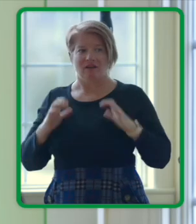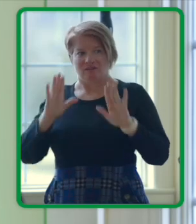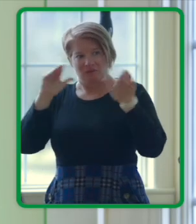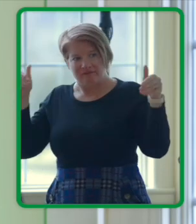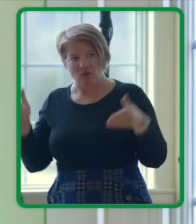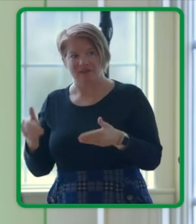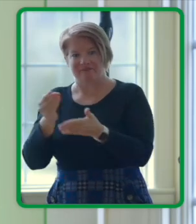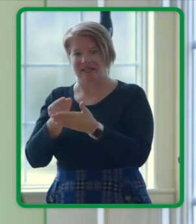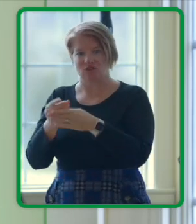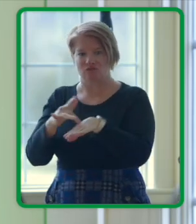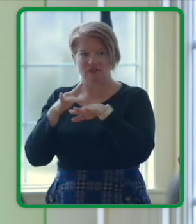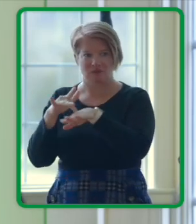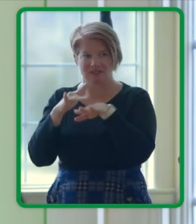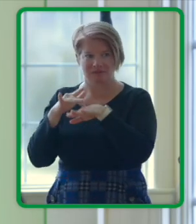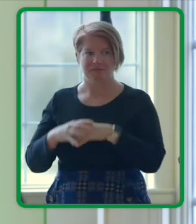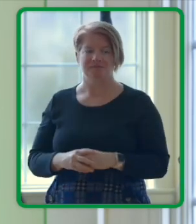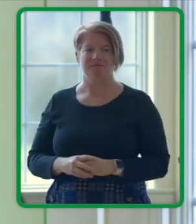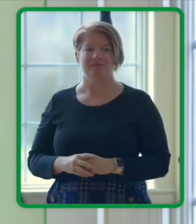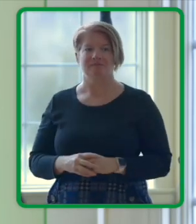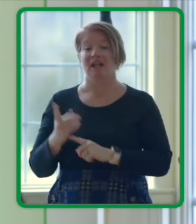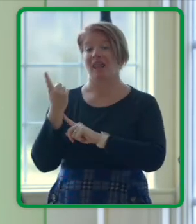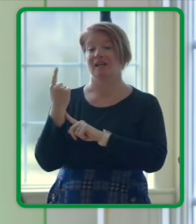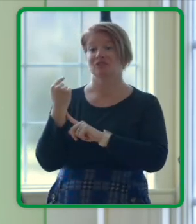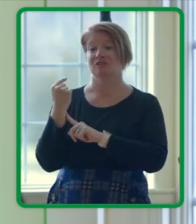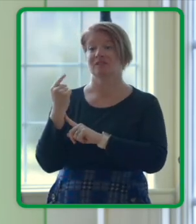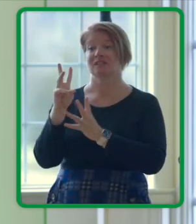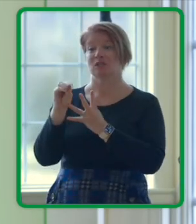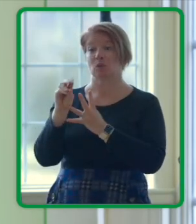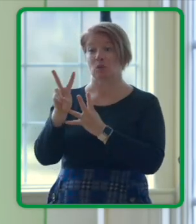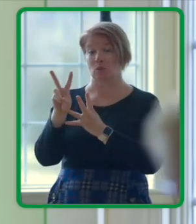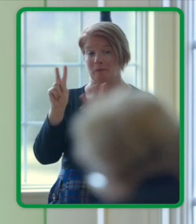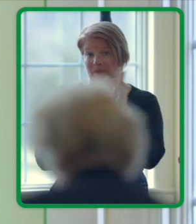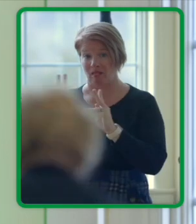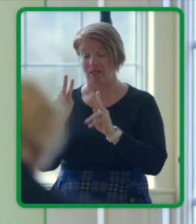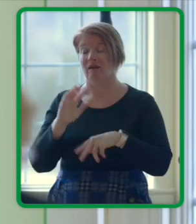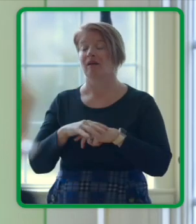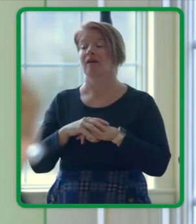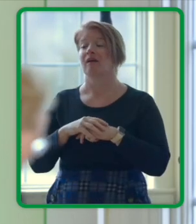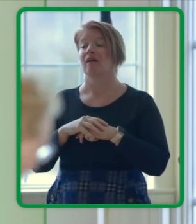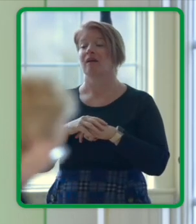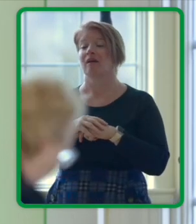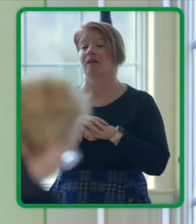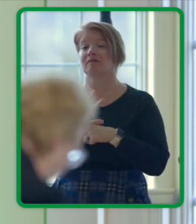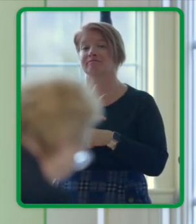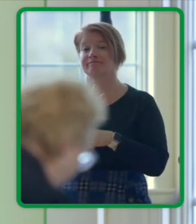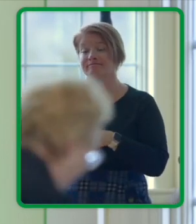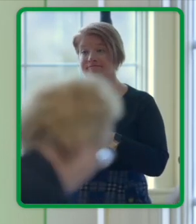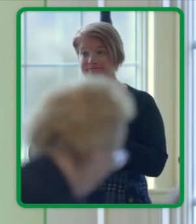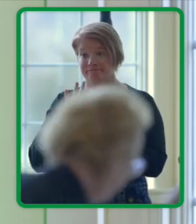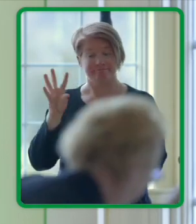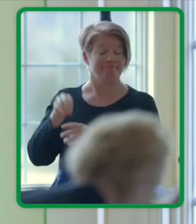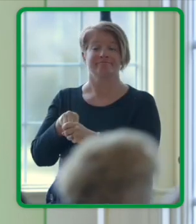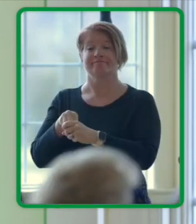customer-focused financial resources. Last year, 602 individuals took part in the U.S. financial system